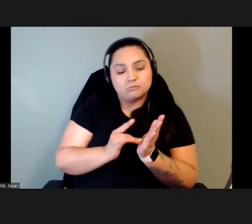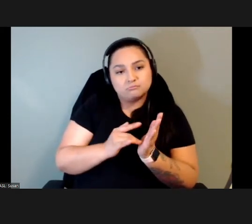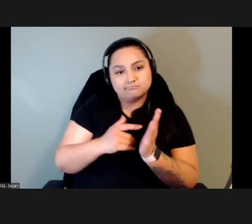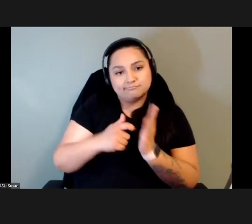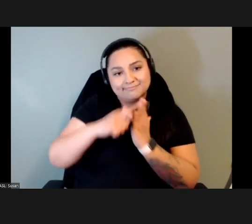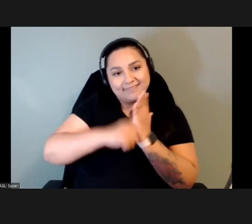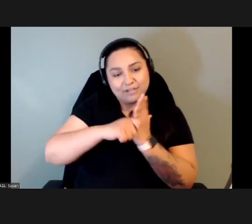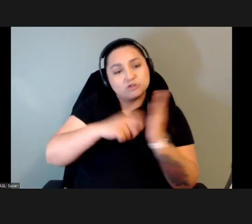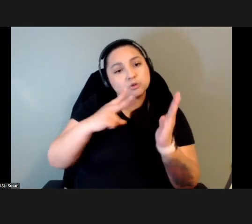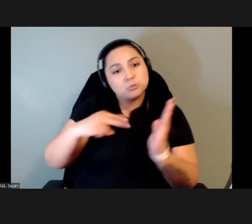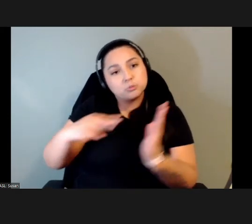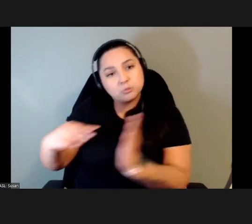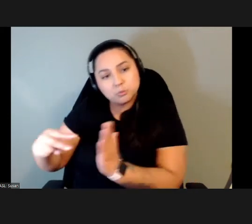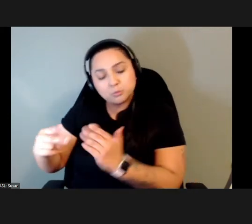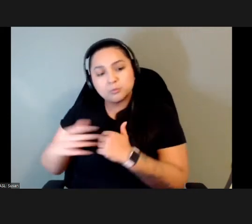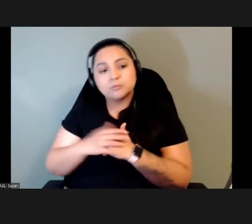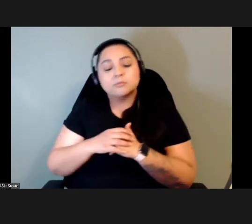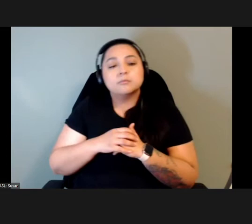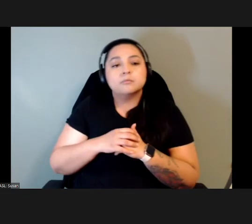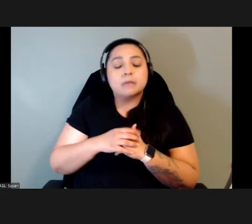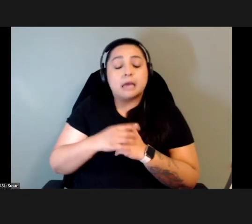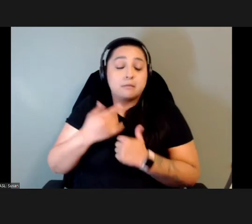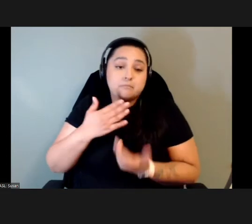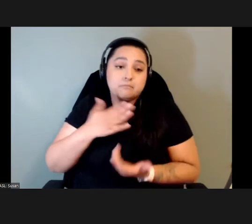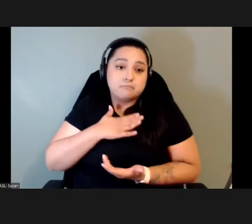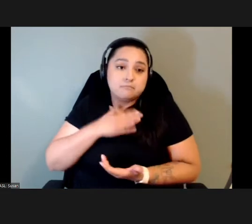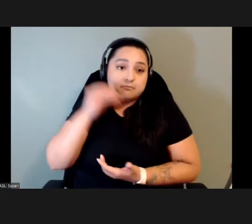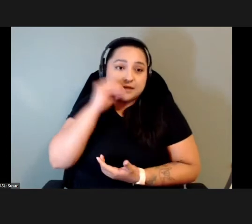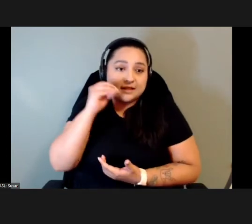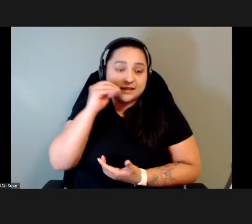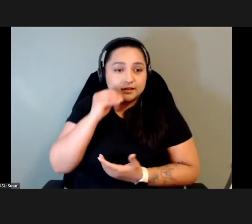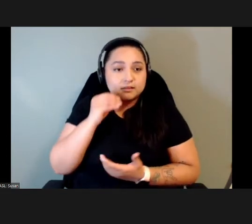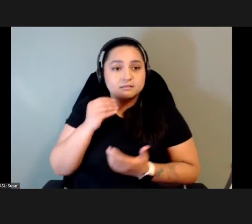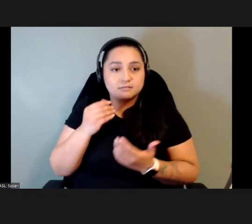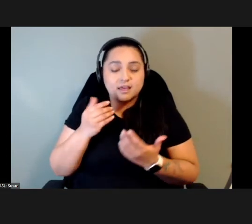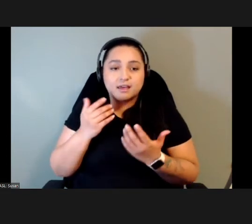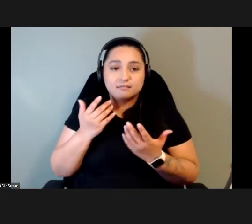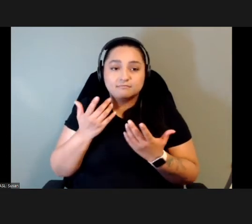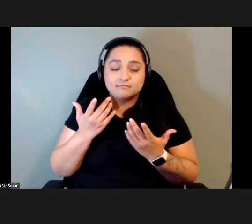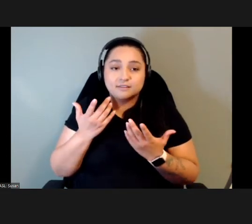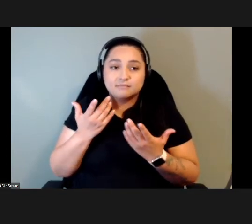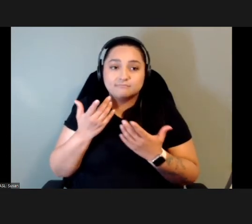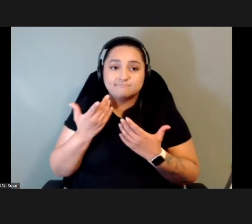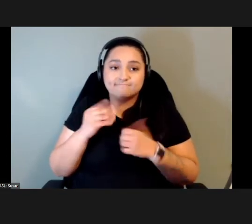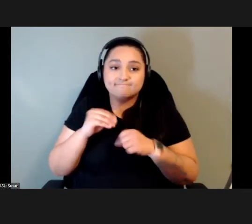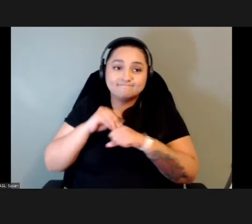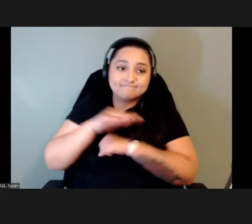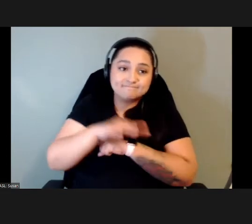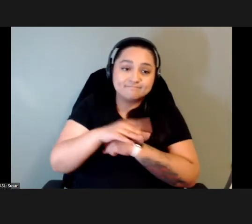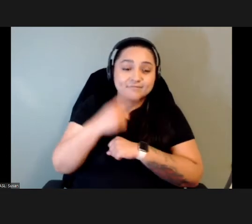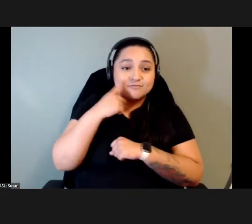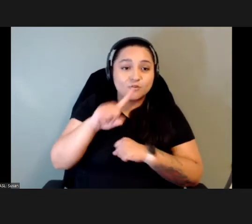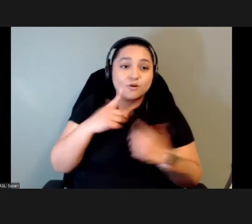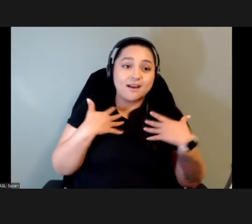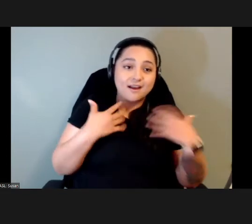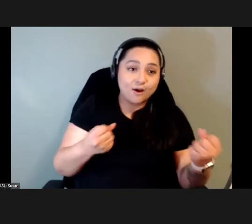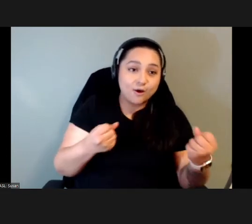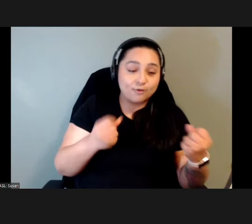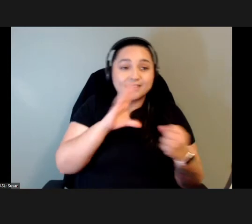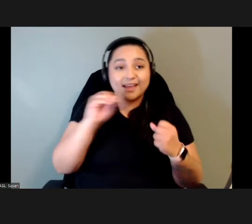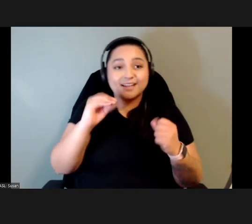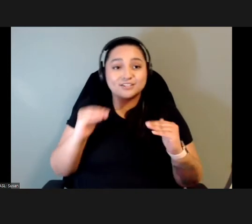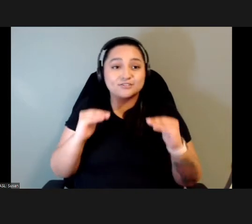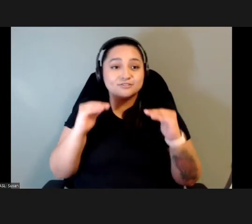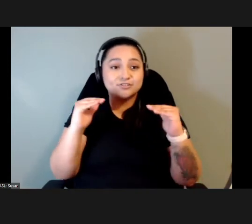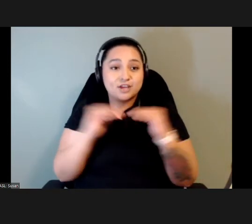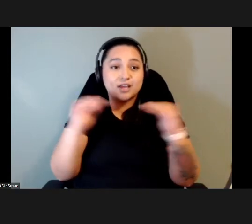for health and justice are vast if we do the research